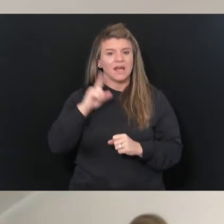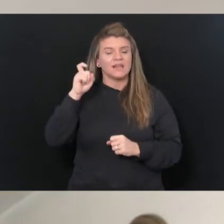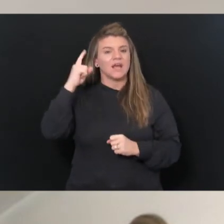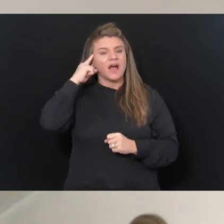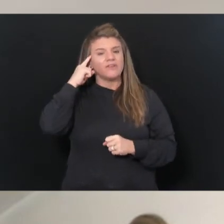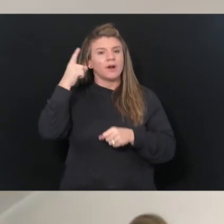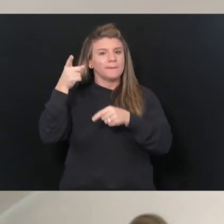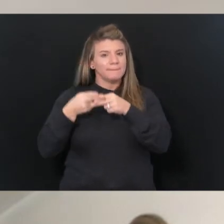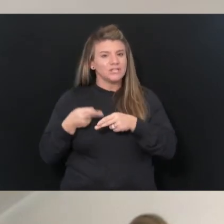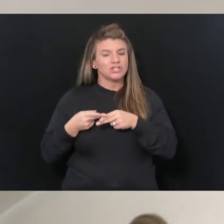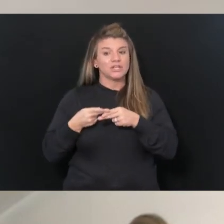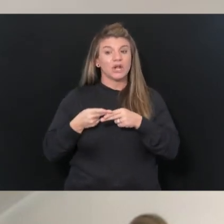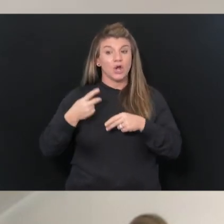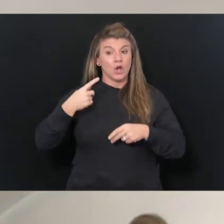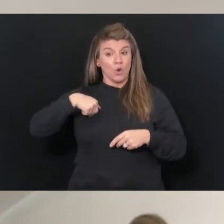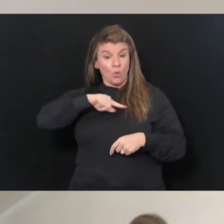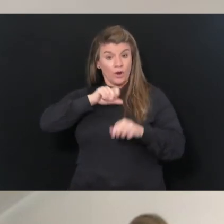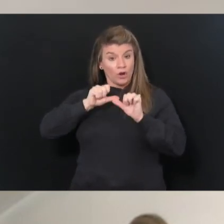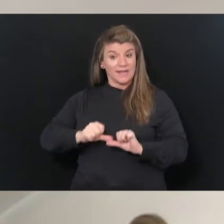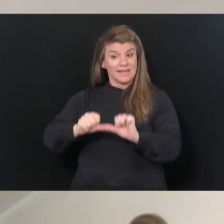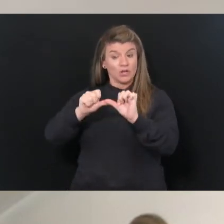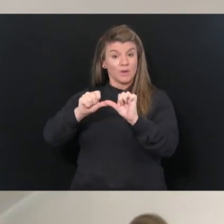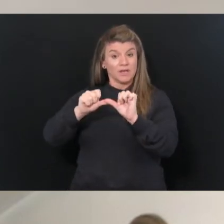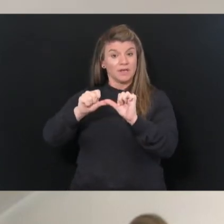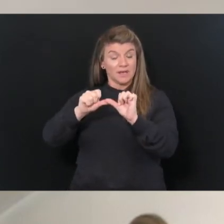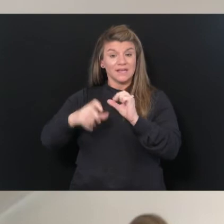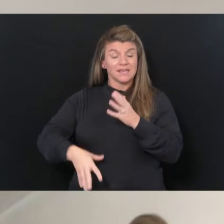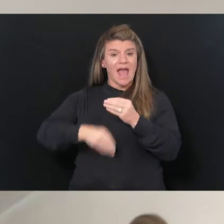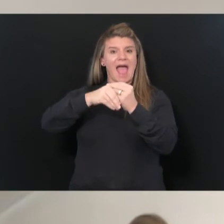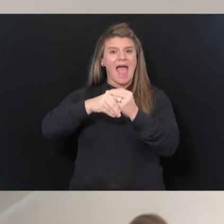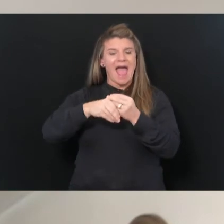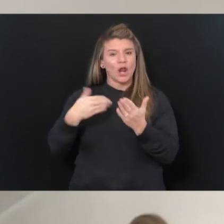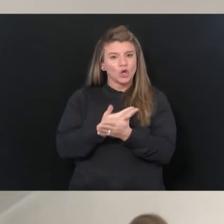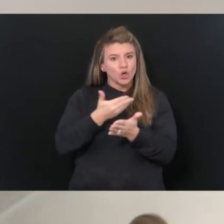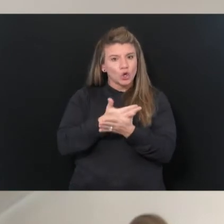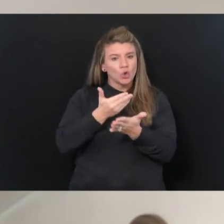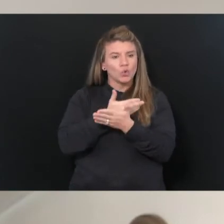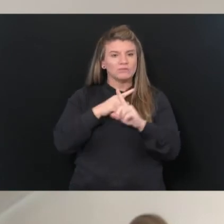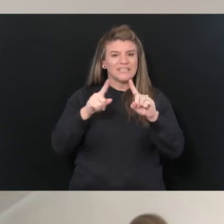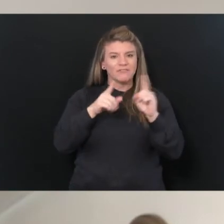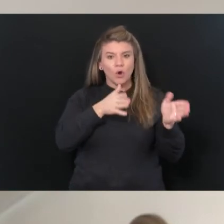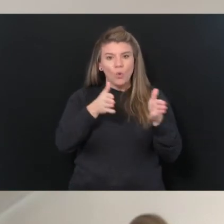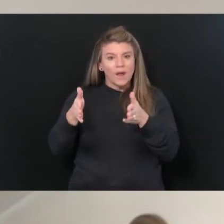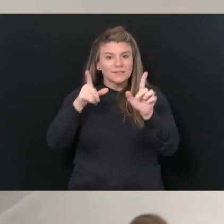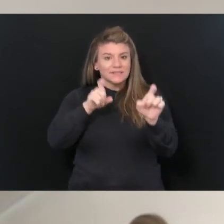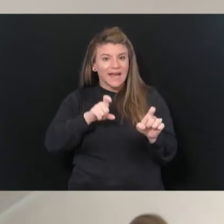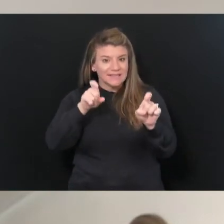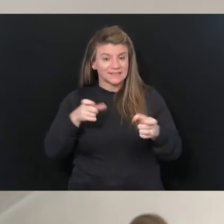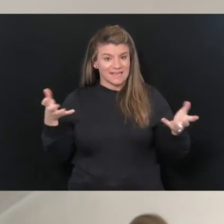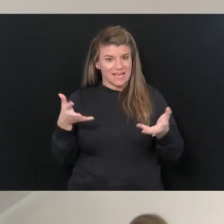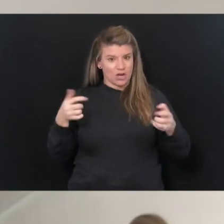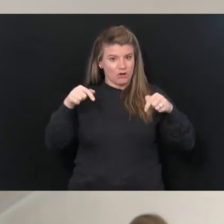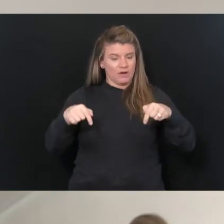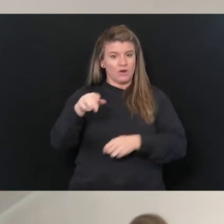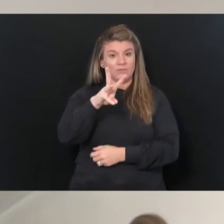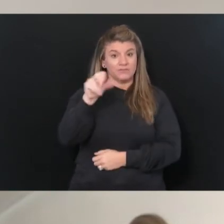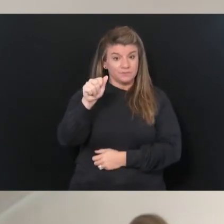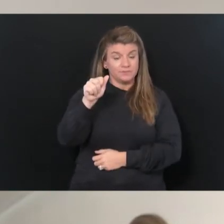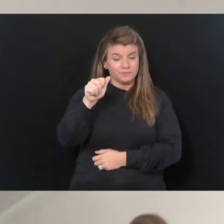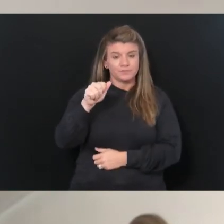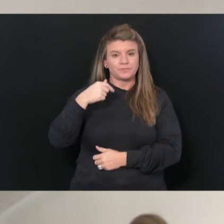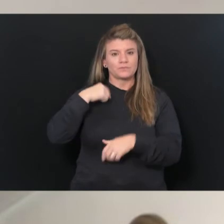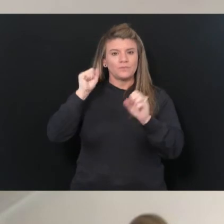that we are continuing to add new ways to test for West Virginians so that we